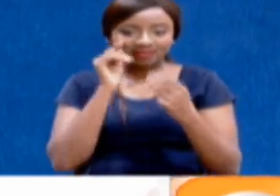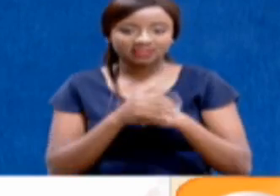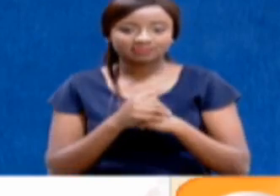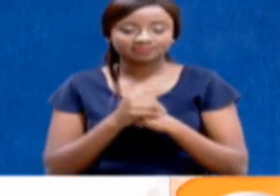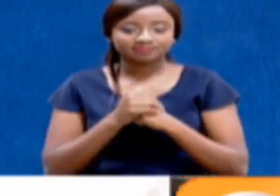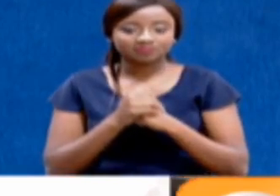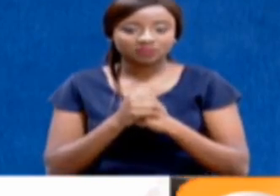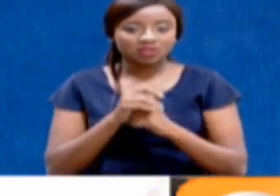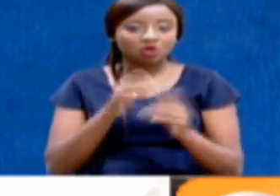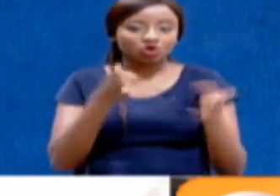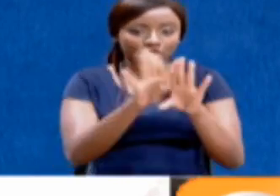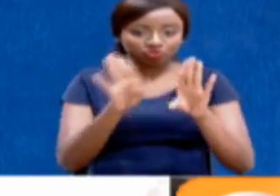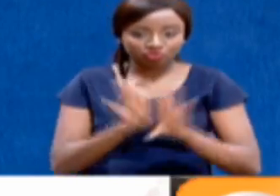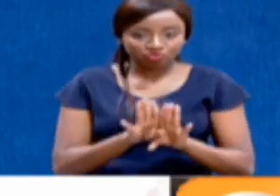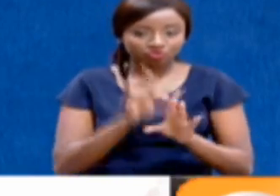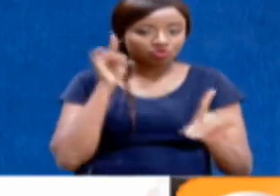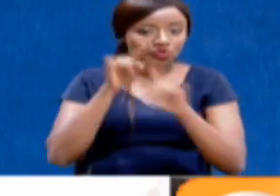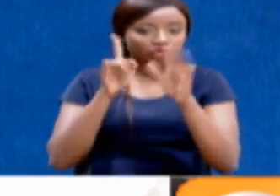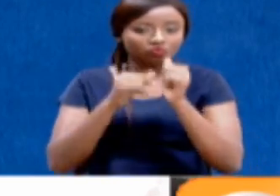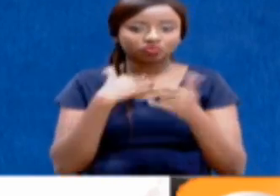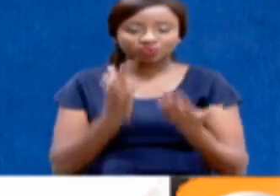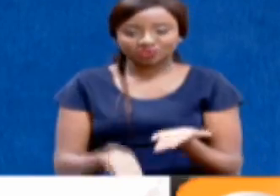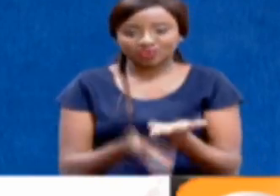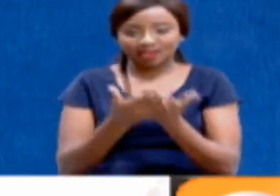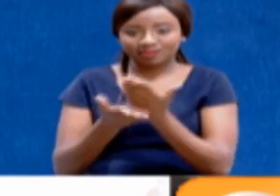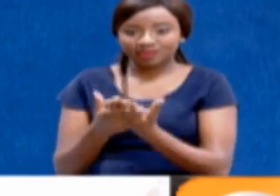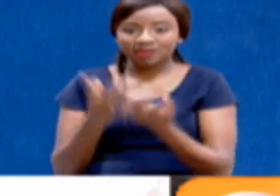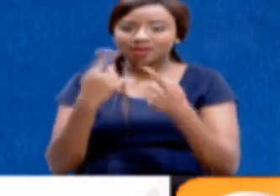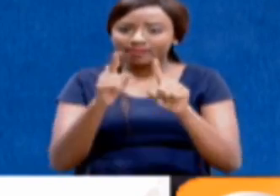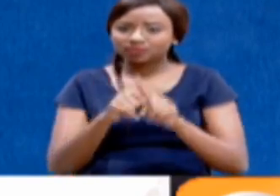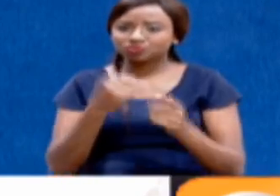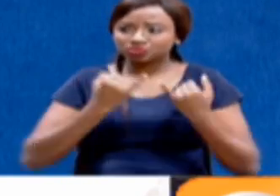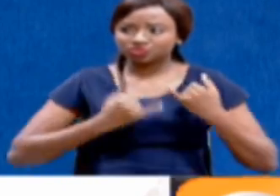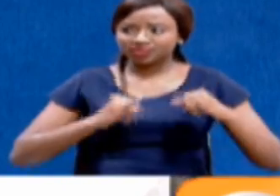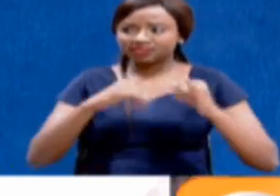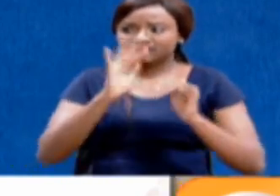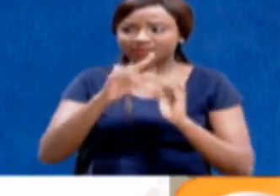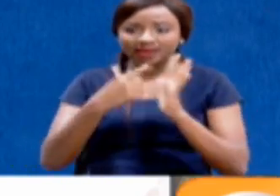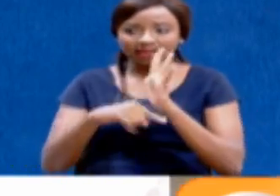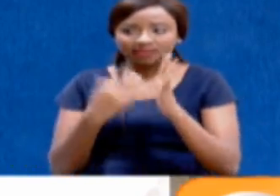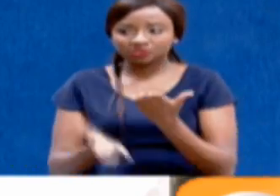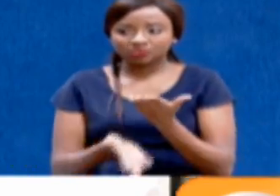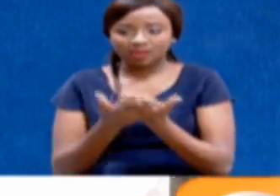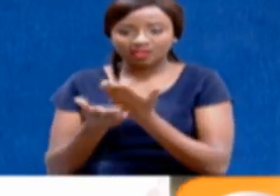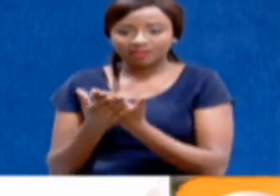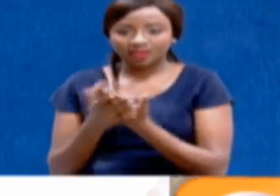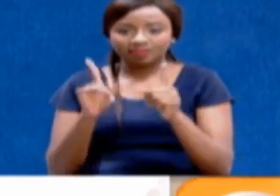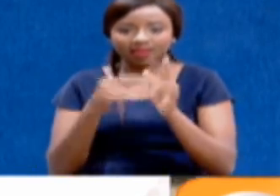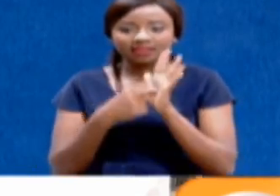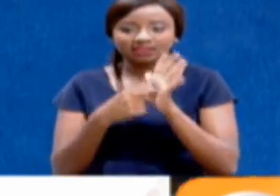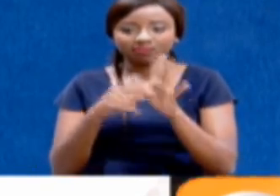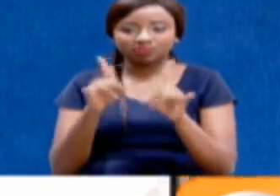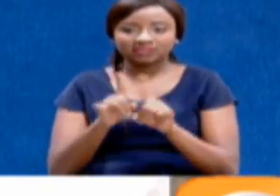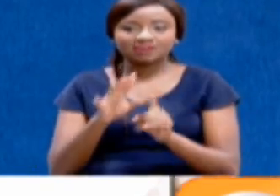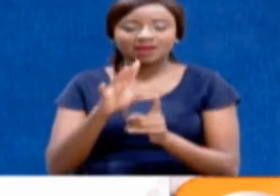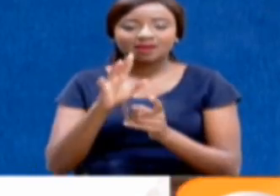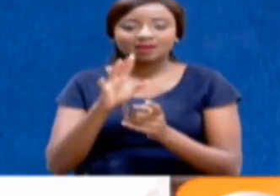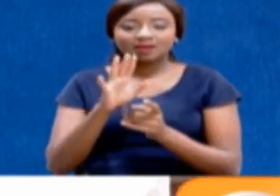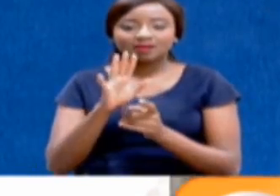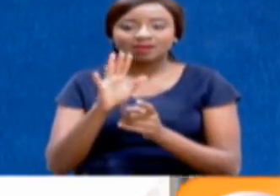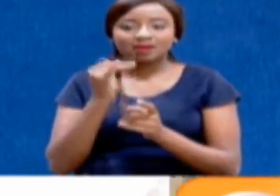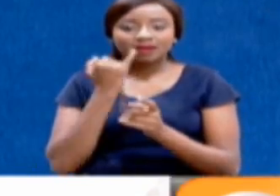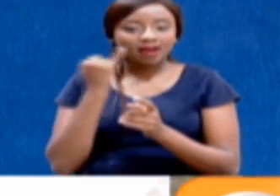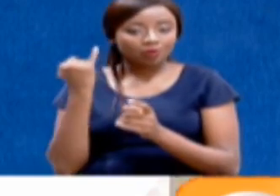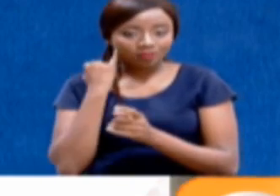customers better. Accused of not doing enough to salvage previous industry big boys Nakumatt Supermarkets that caged in with